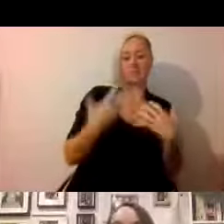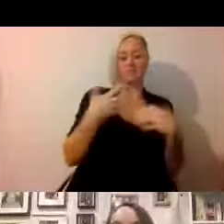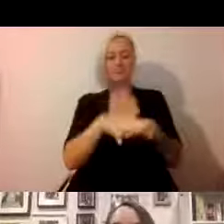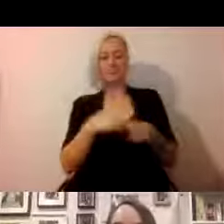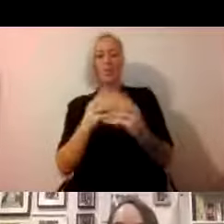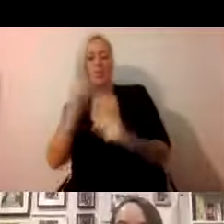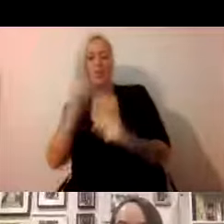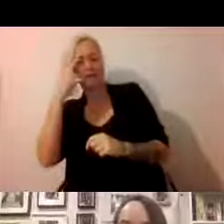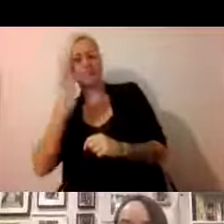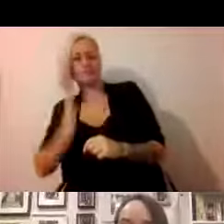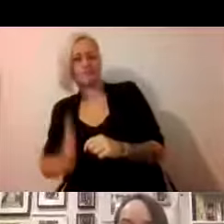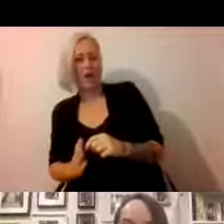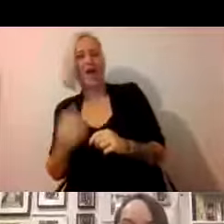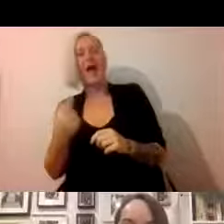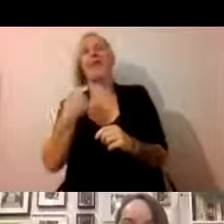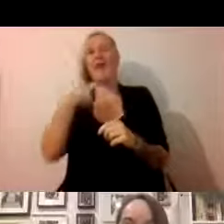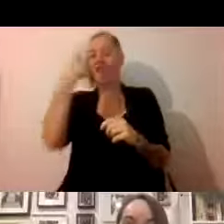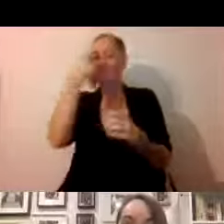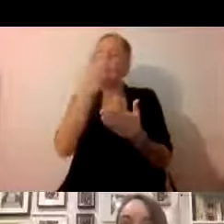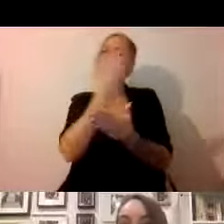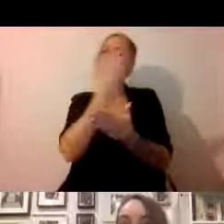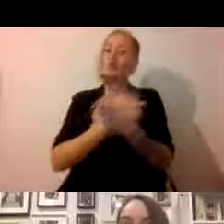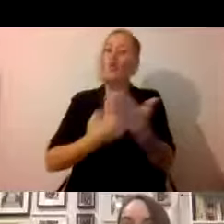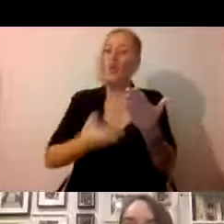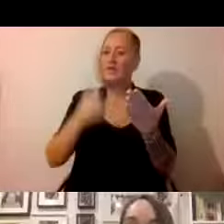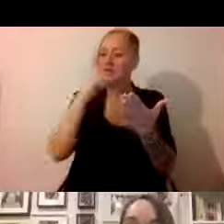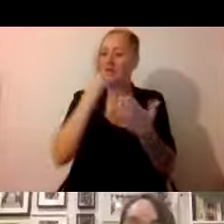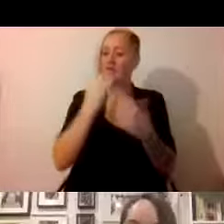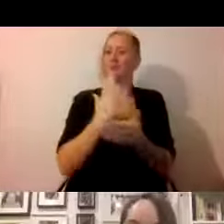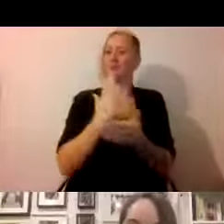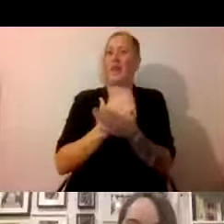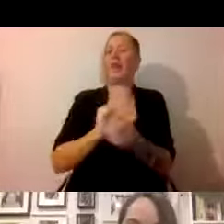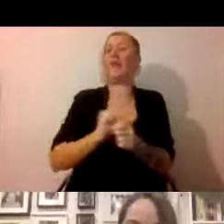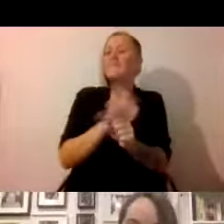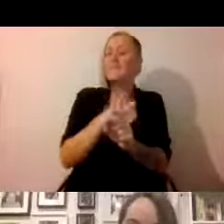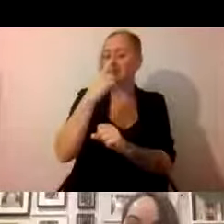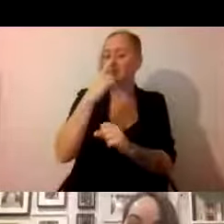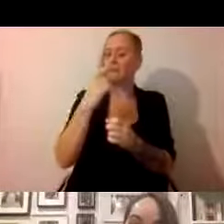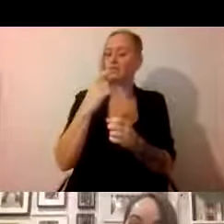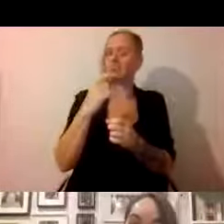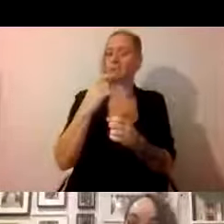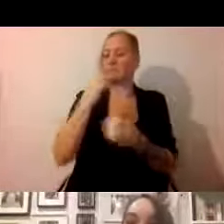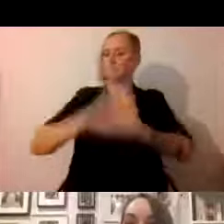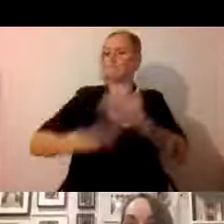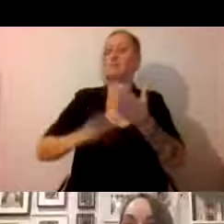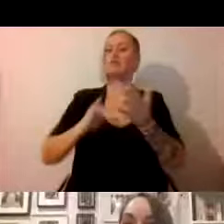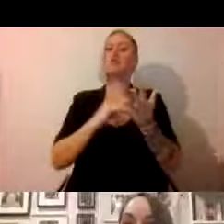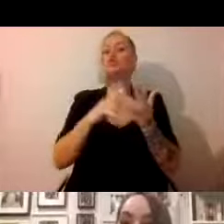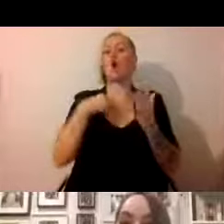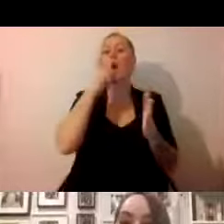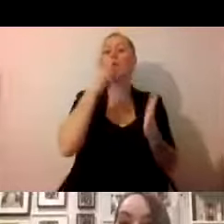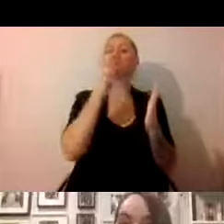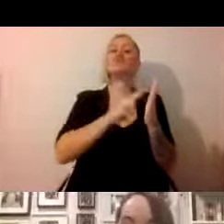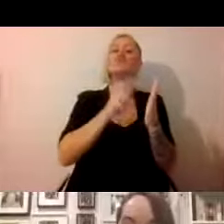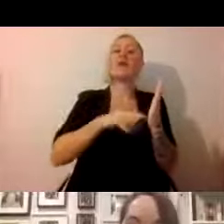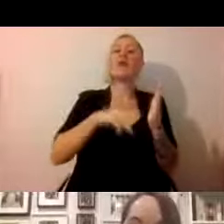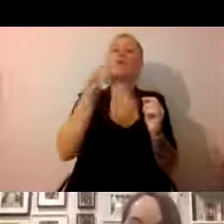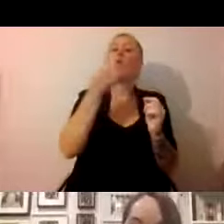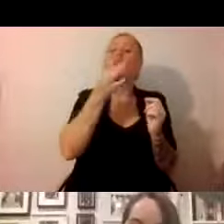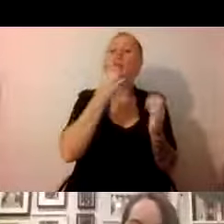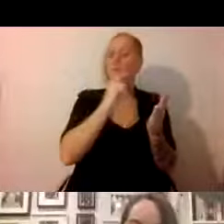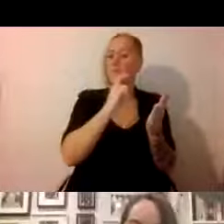that stories can really animate experience. So I'm going to read you a short section of the manuscript that's taken from a much bigger piece called A Sense of